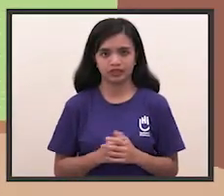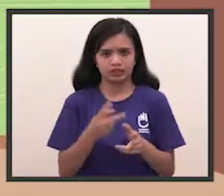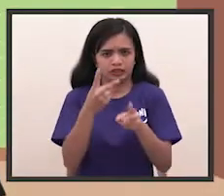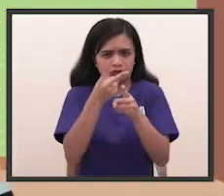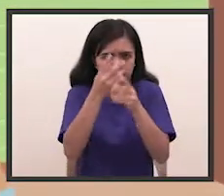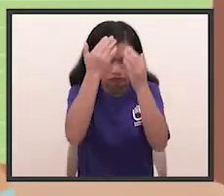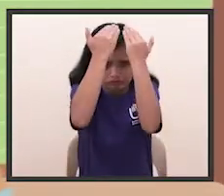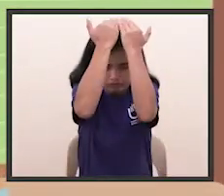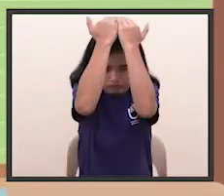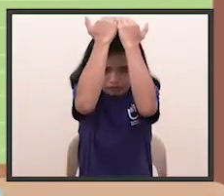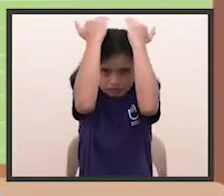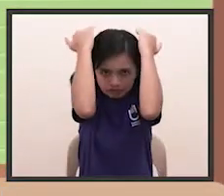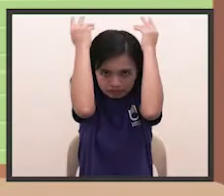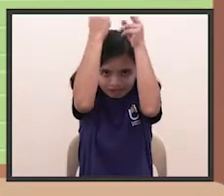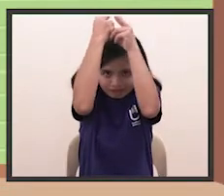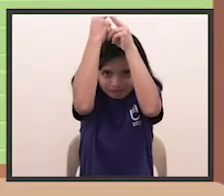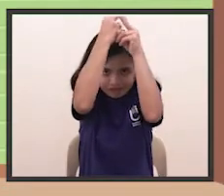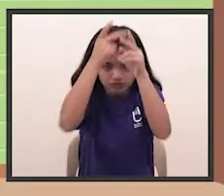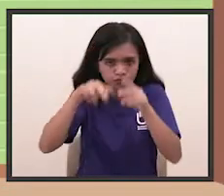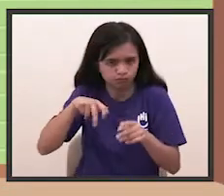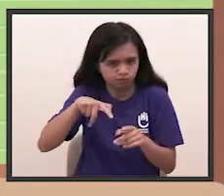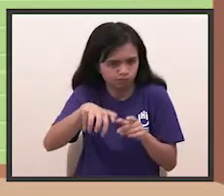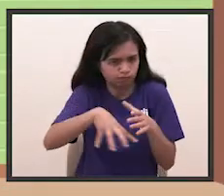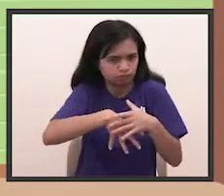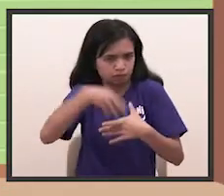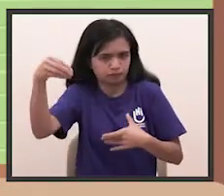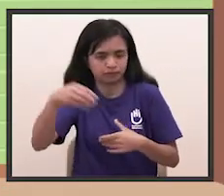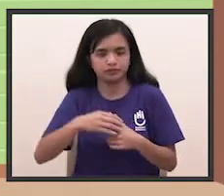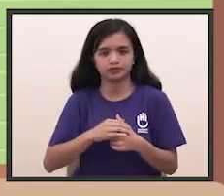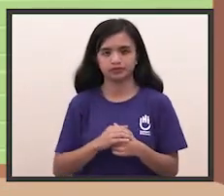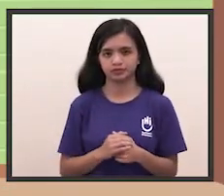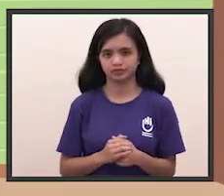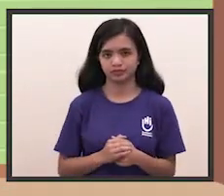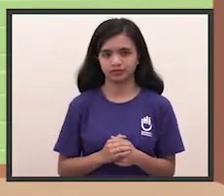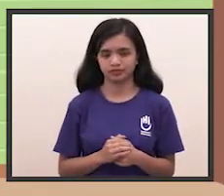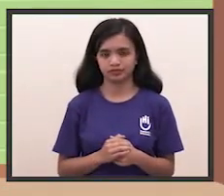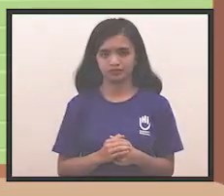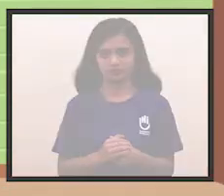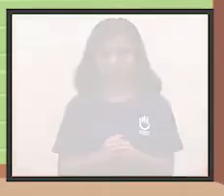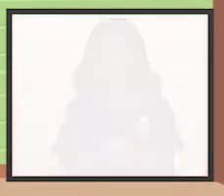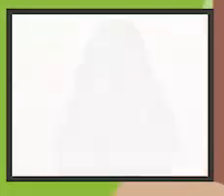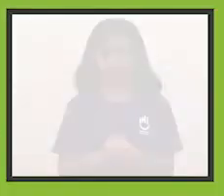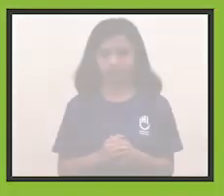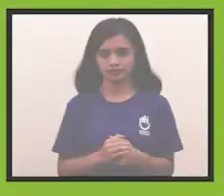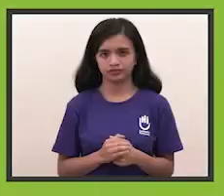Protect your head while walking towards the exit.